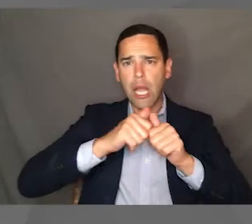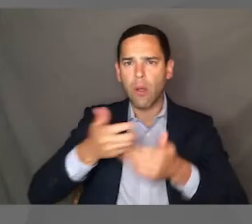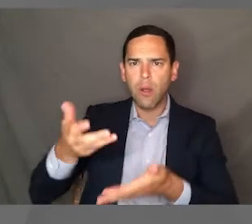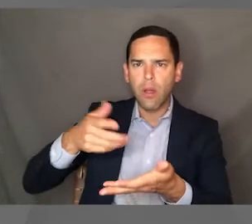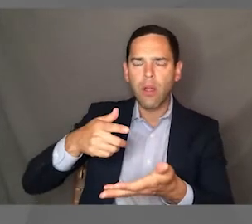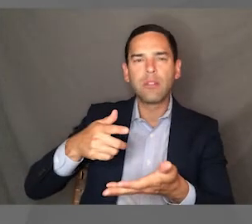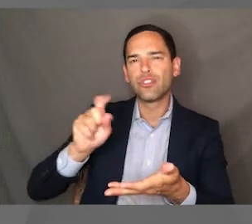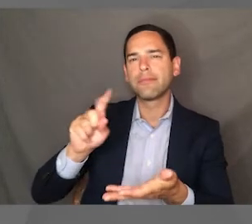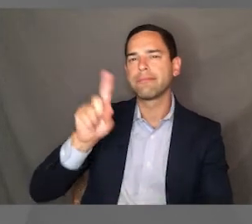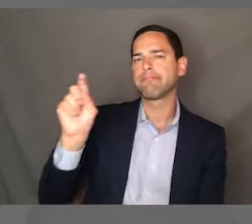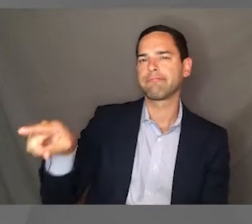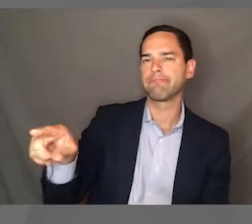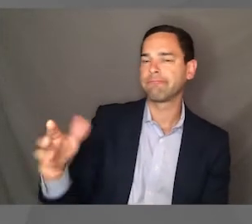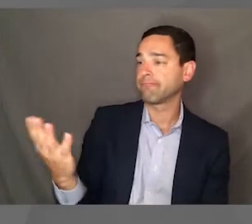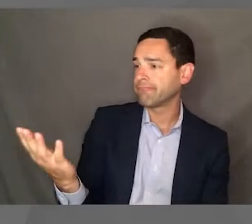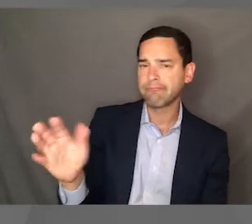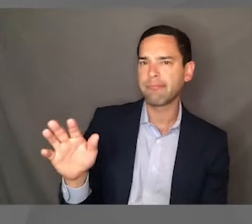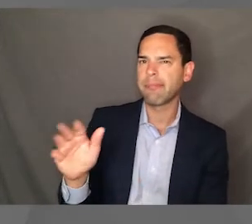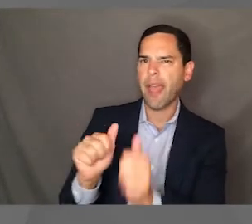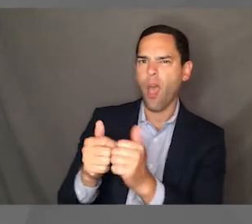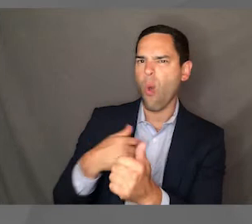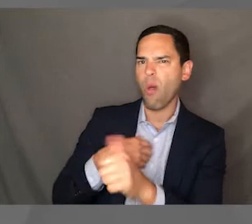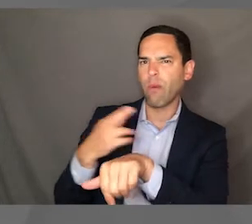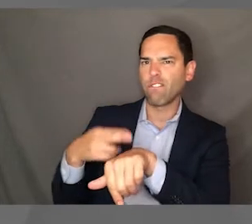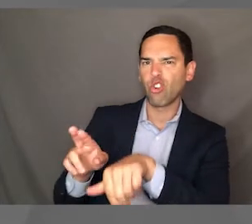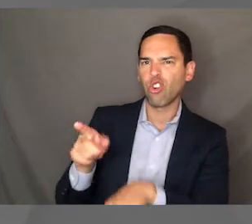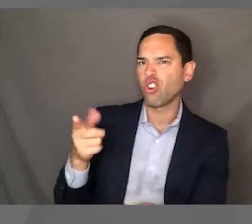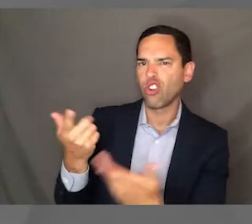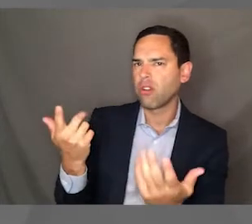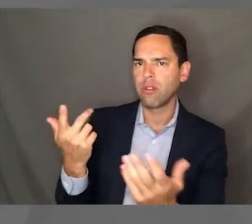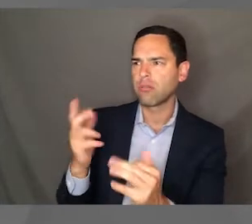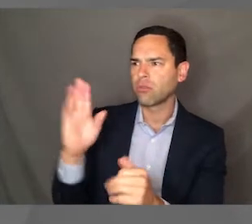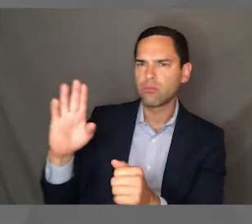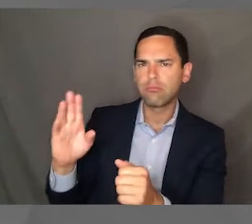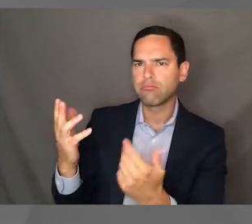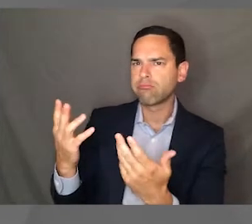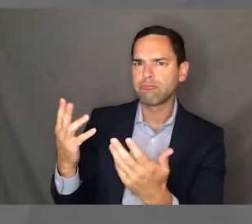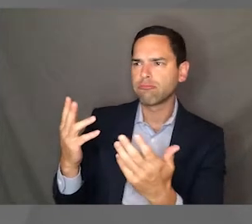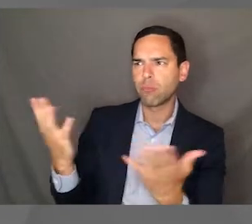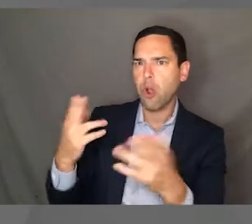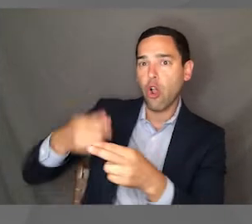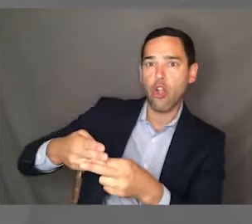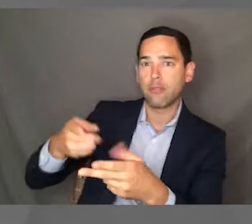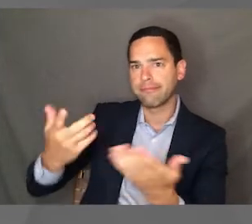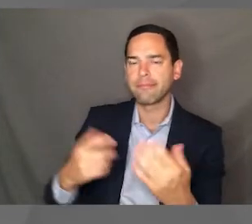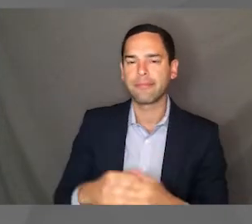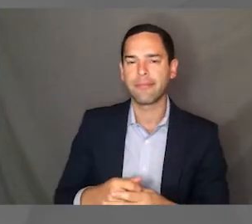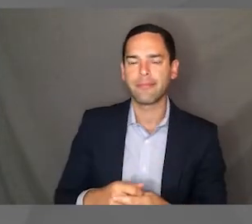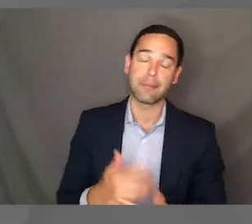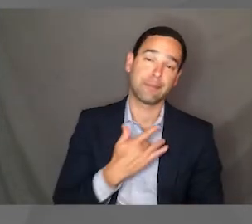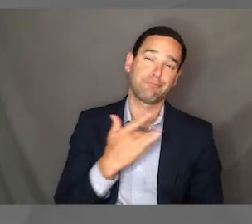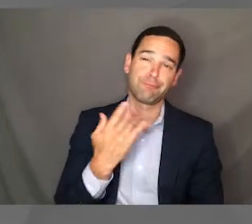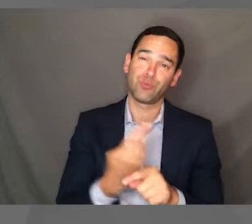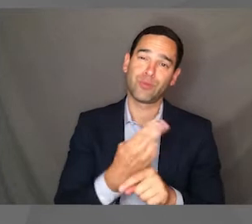ask them, how would you like to be referred as? And normally, you should always start with the